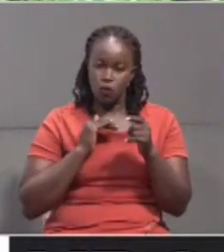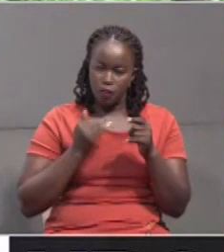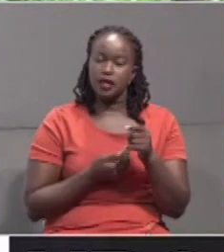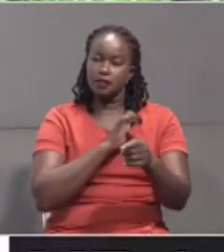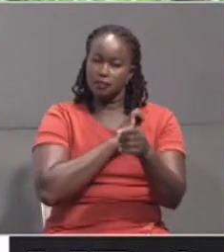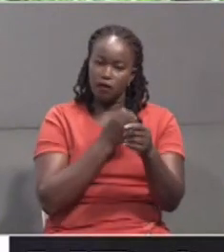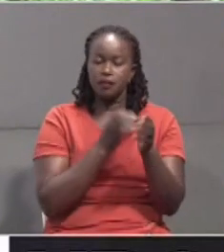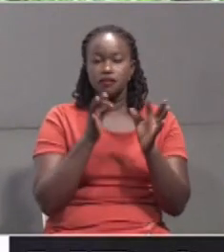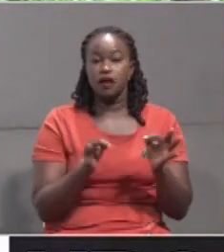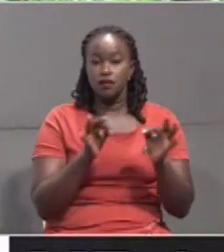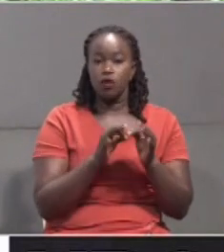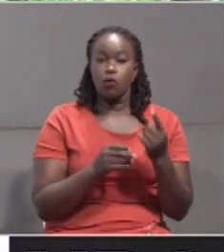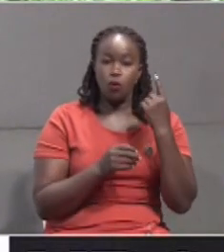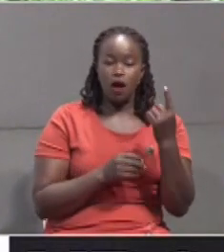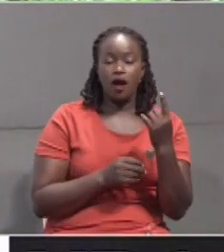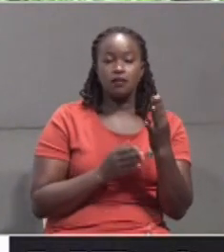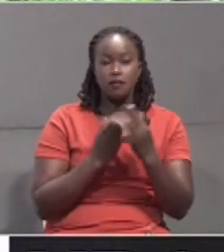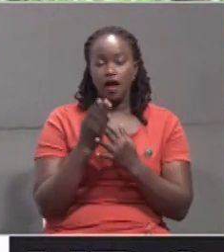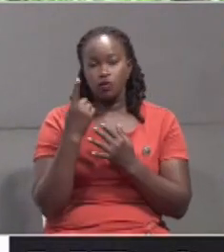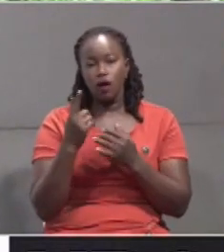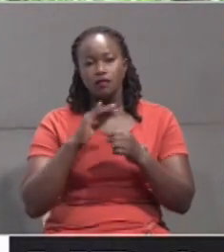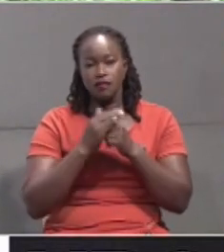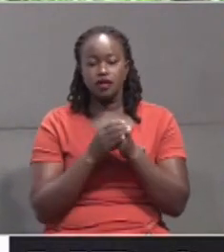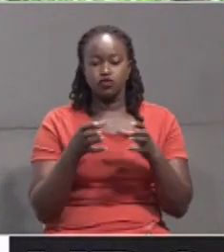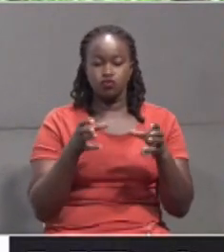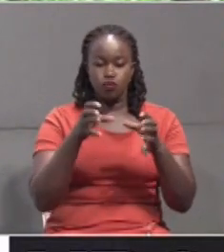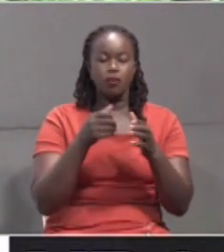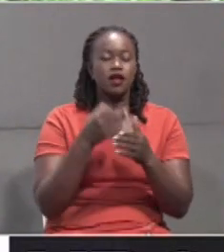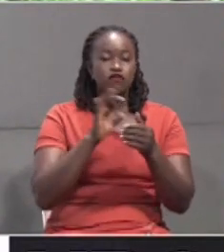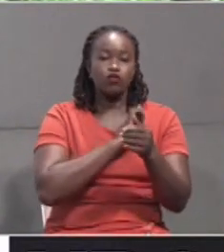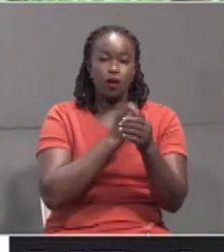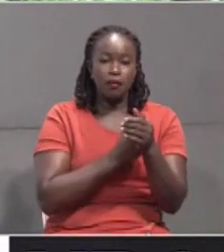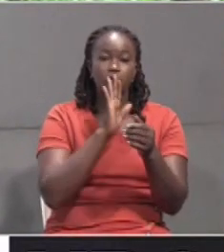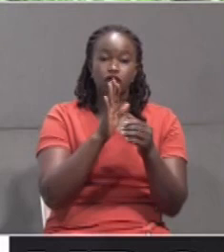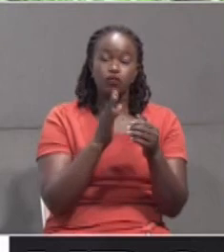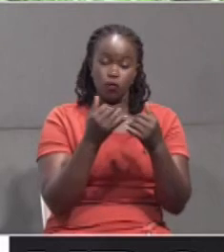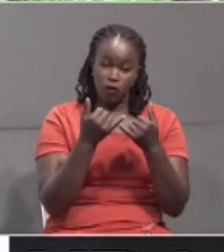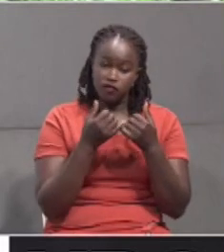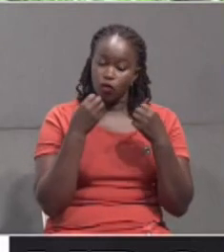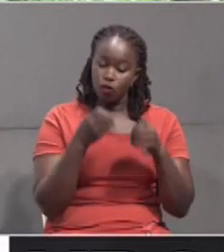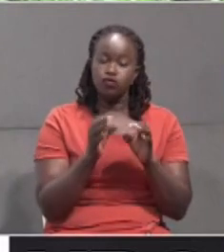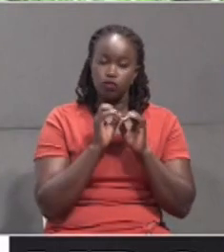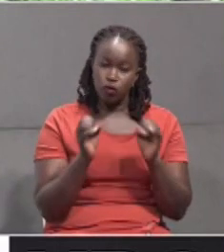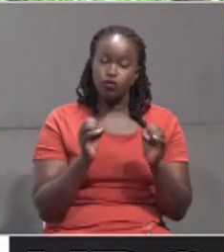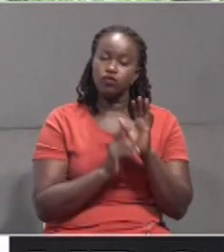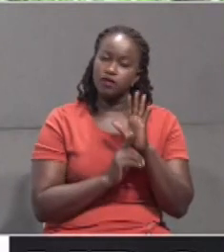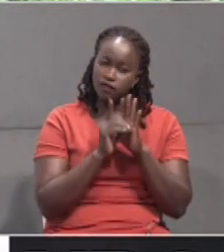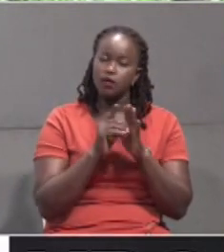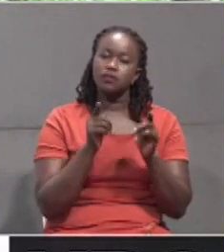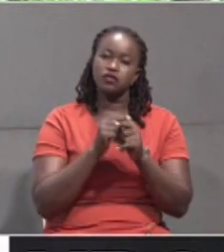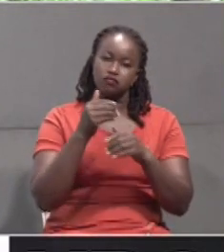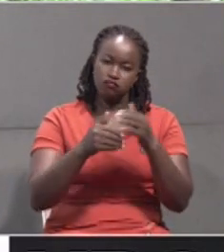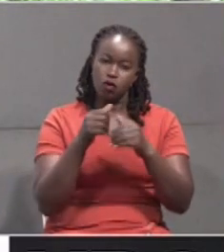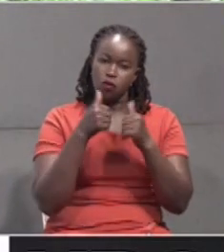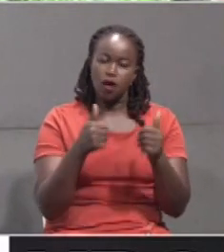one by one makes a band. When you empower your wife, you don't lose. Instead, you develop and you govern. So